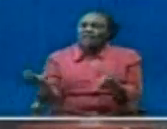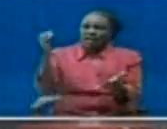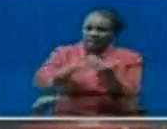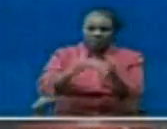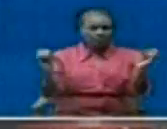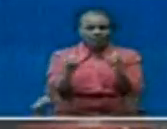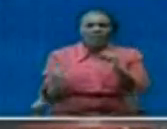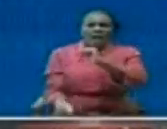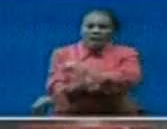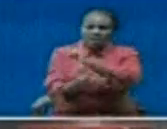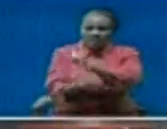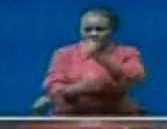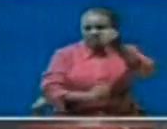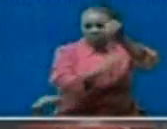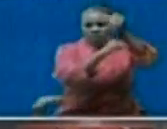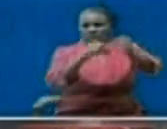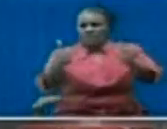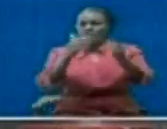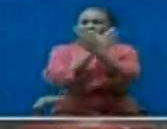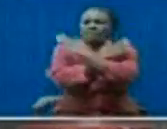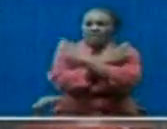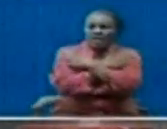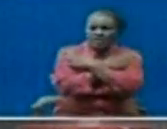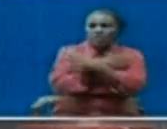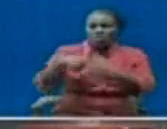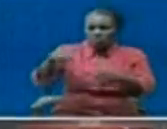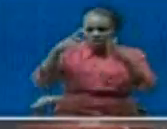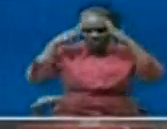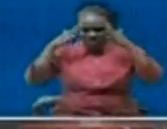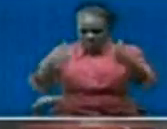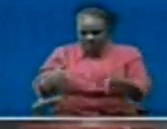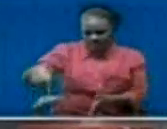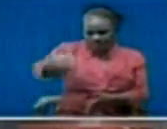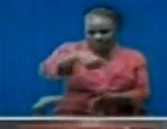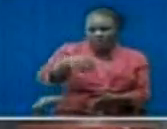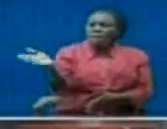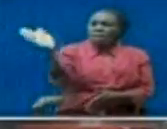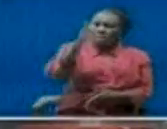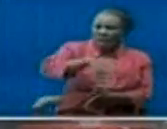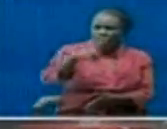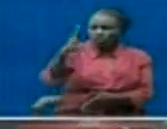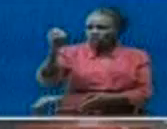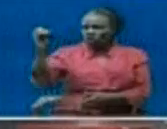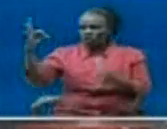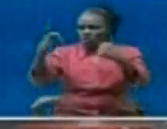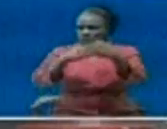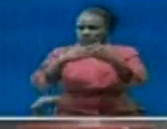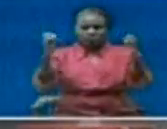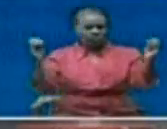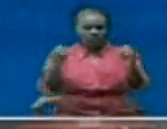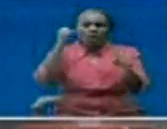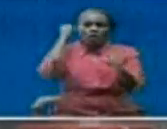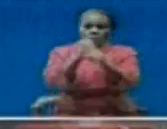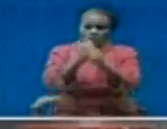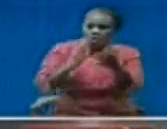got the advice and support of other friends, and we Kenyans committed ourselves to, let's not go back to that way of solving problems. Let's do it